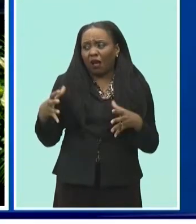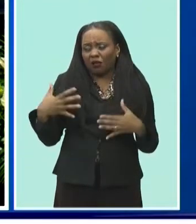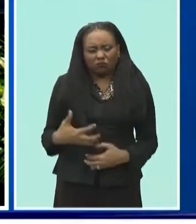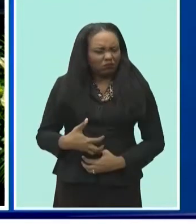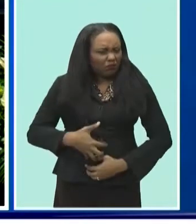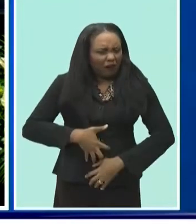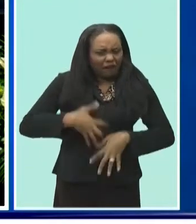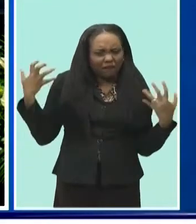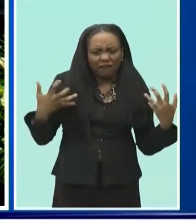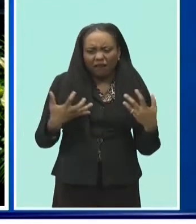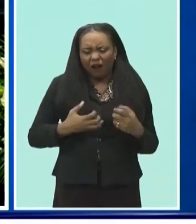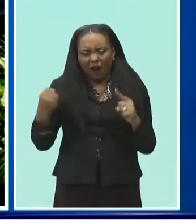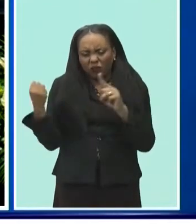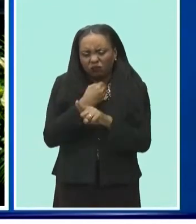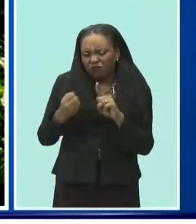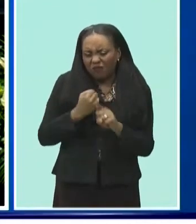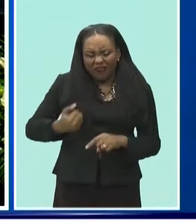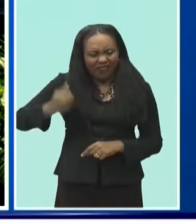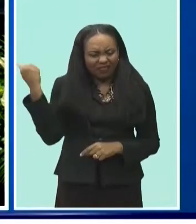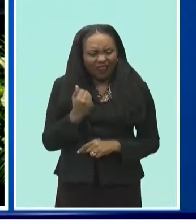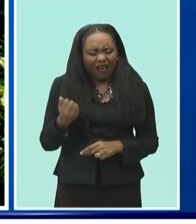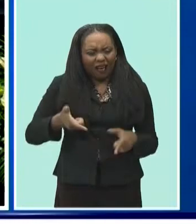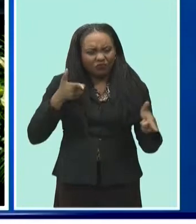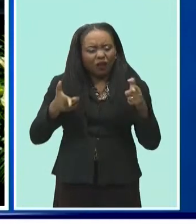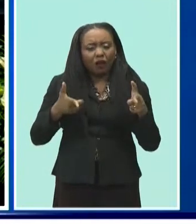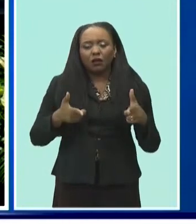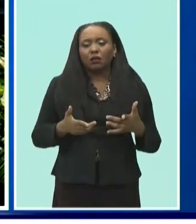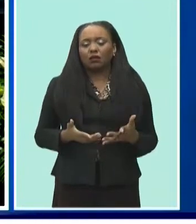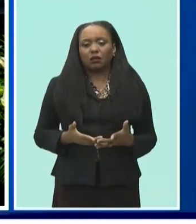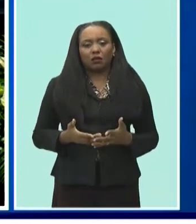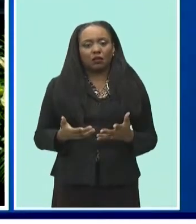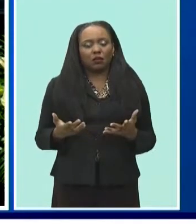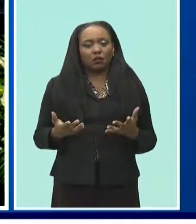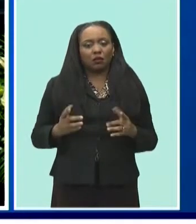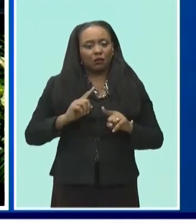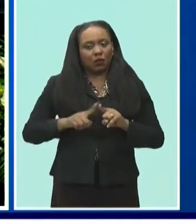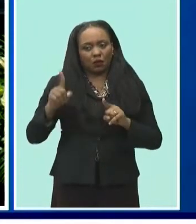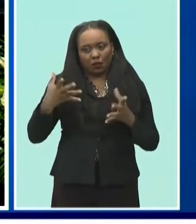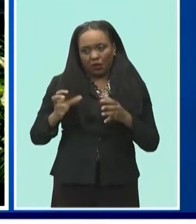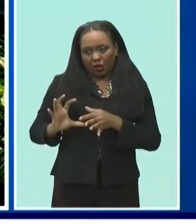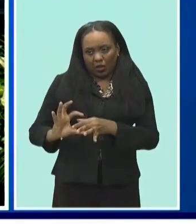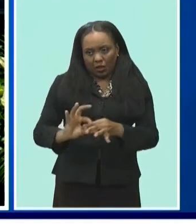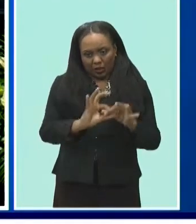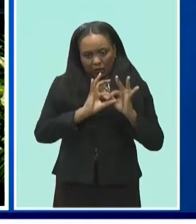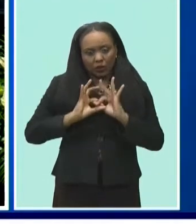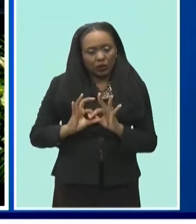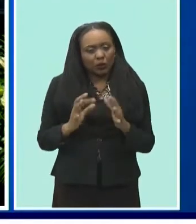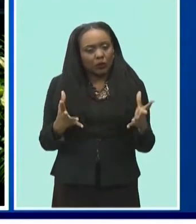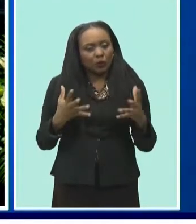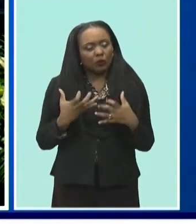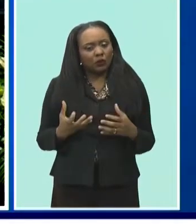in our society, with more cooperation. After all, in unity there is strength.